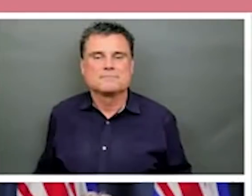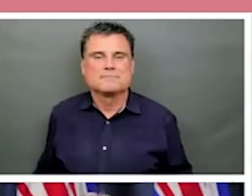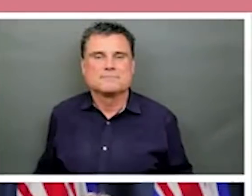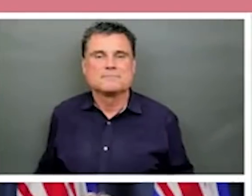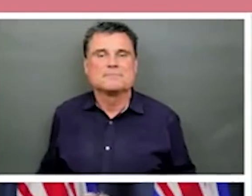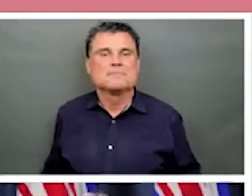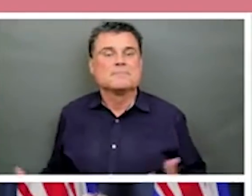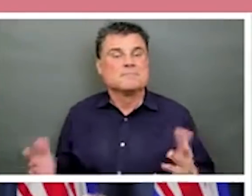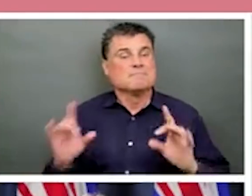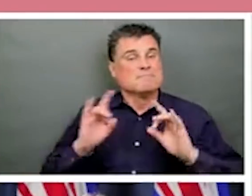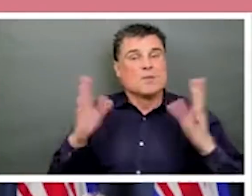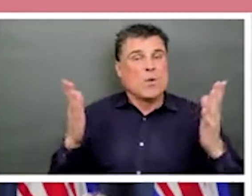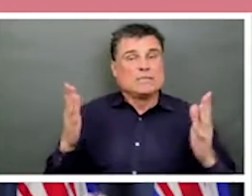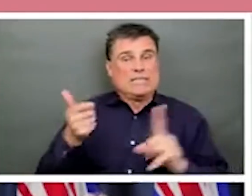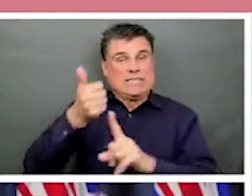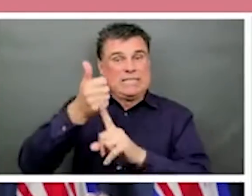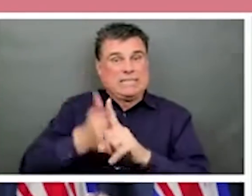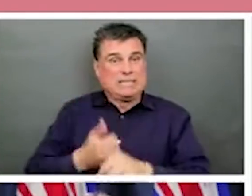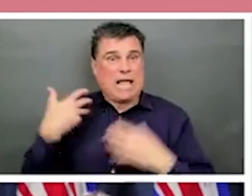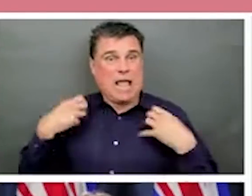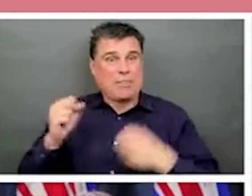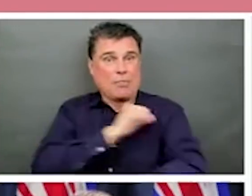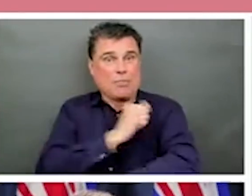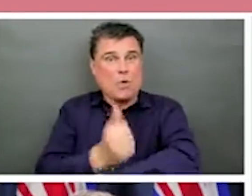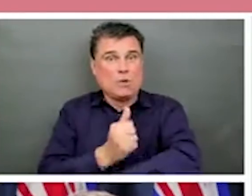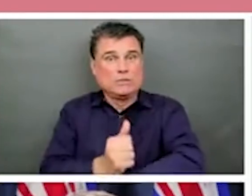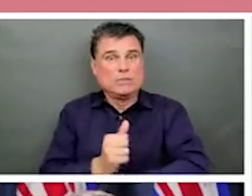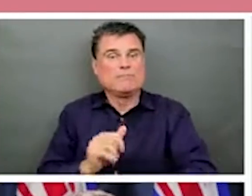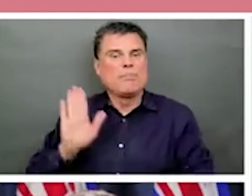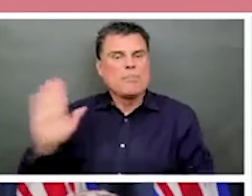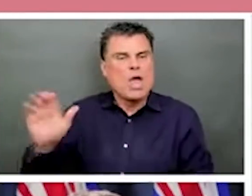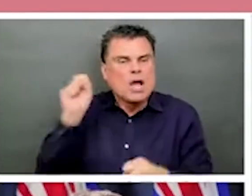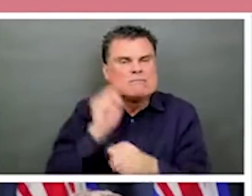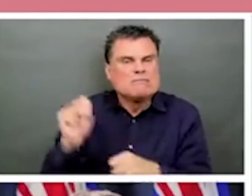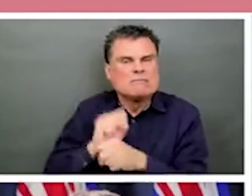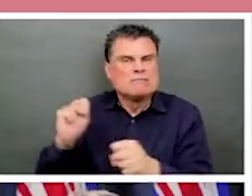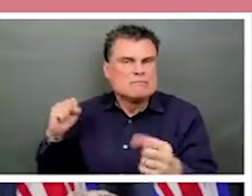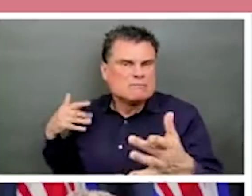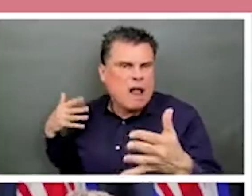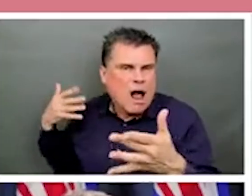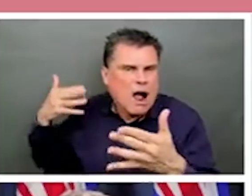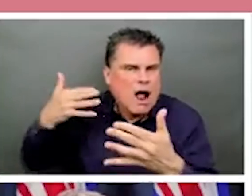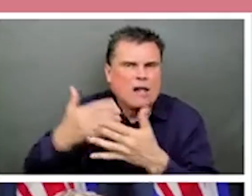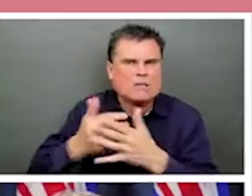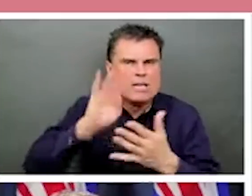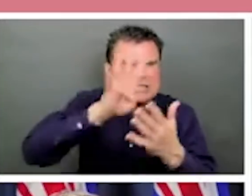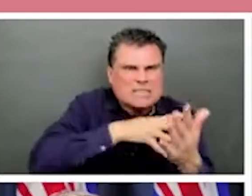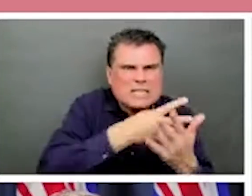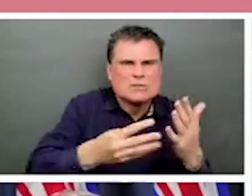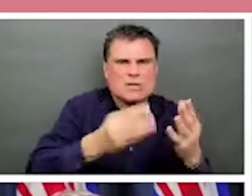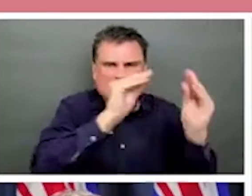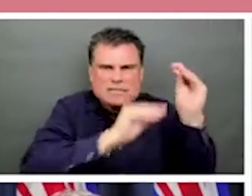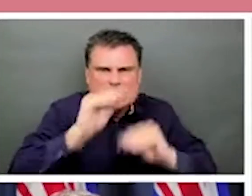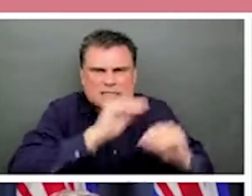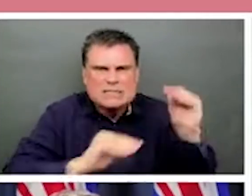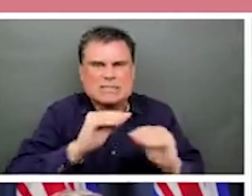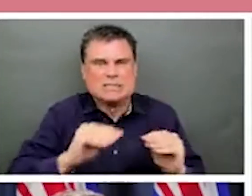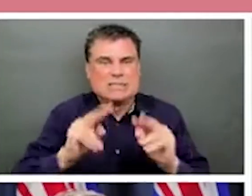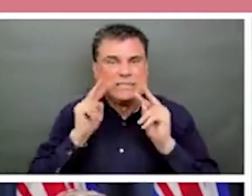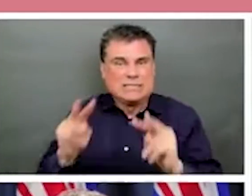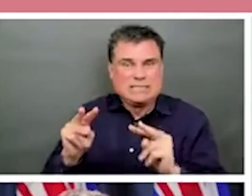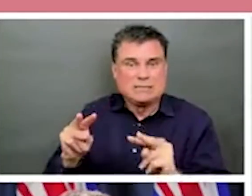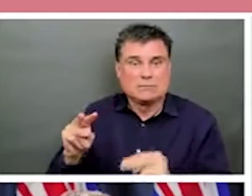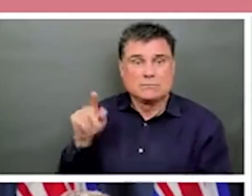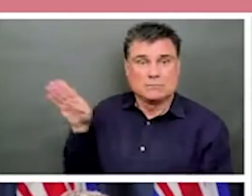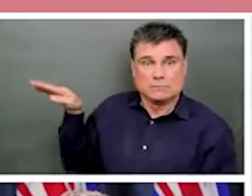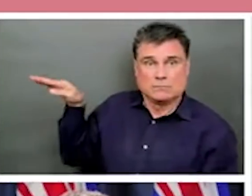in order to respond to this increased vaccine. On the top line of this slide, you see incremental clinic bookings. And essentially, you